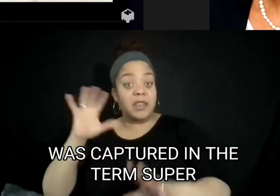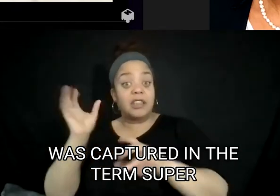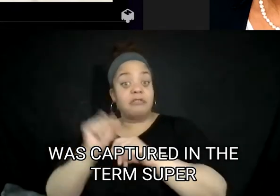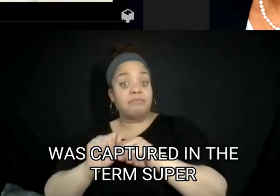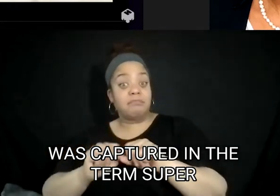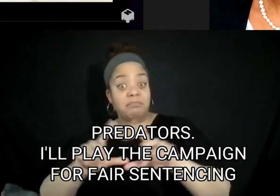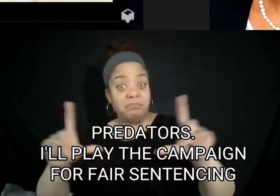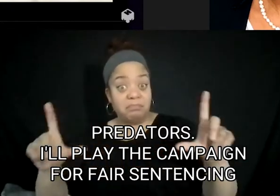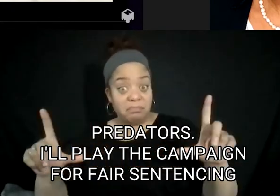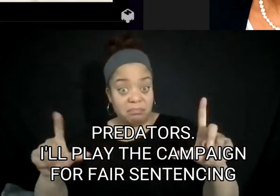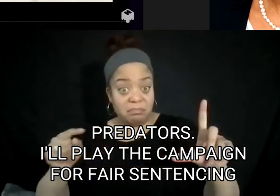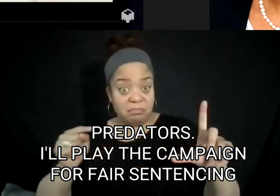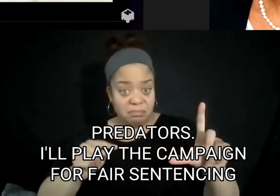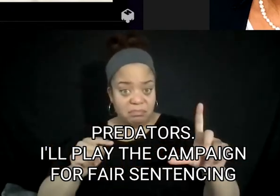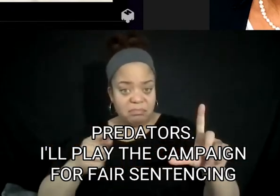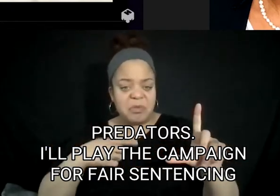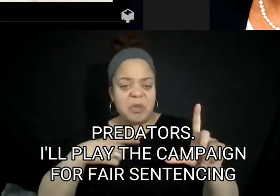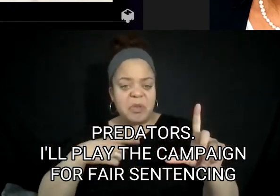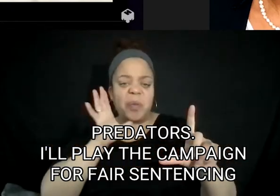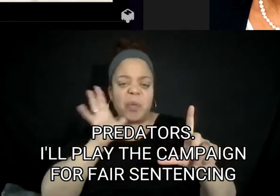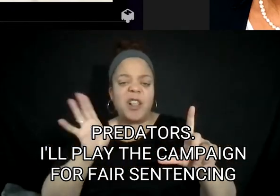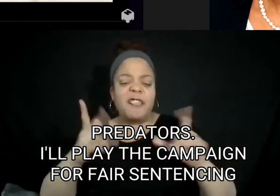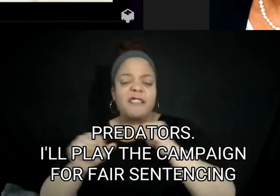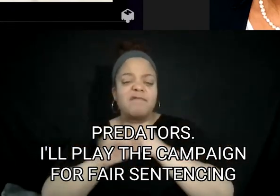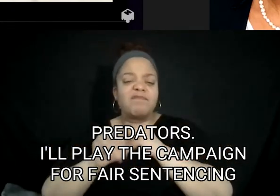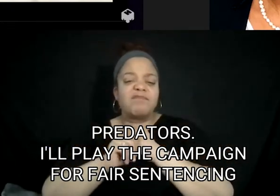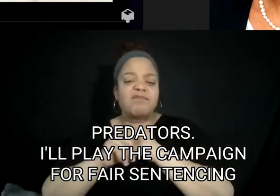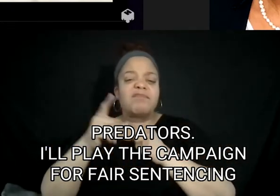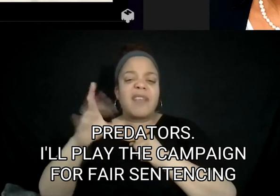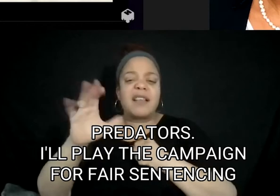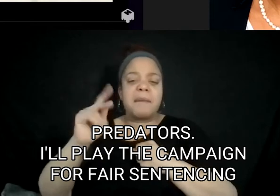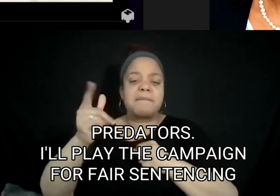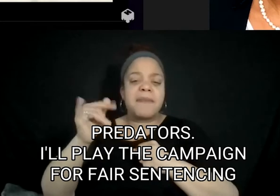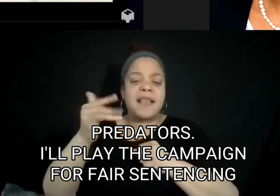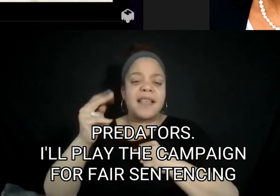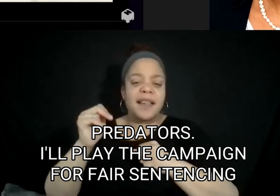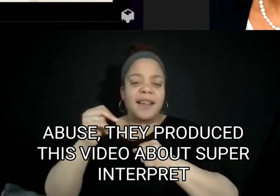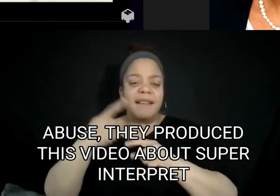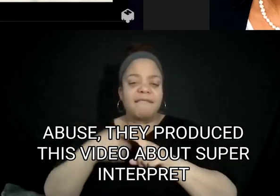video about super predators and about where that myth came from.